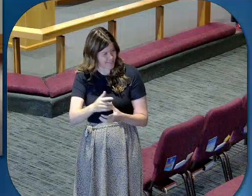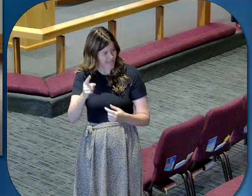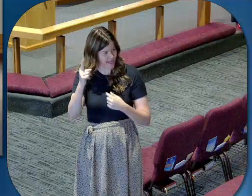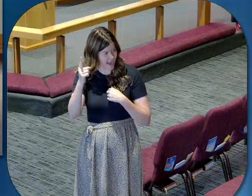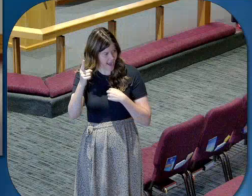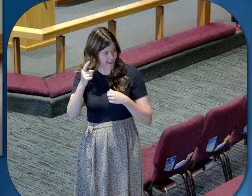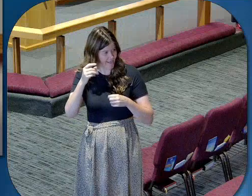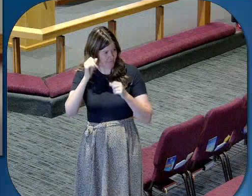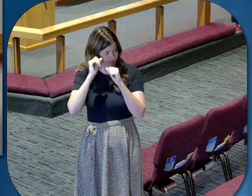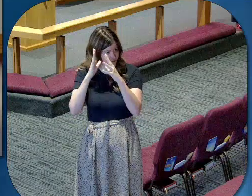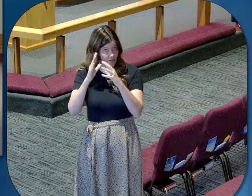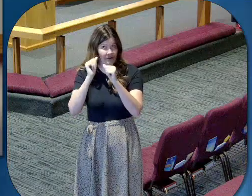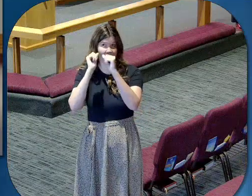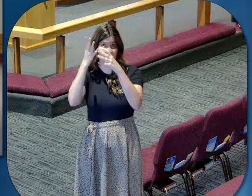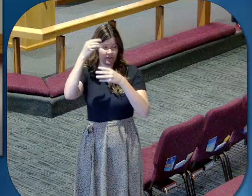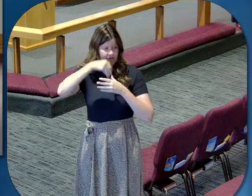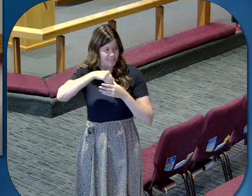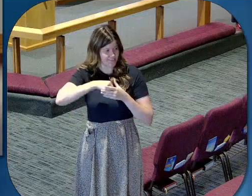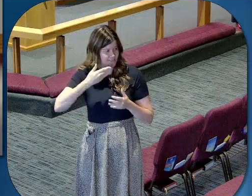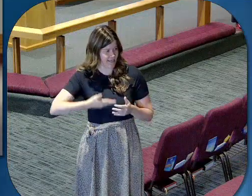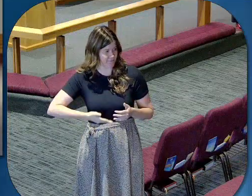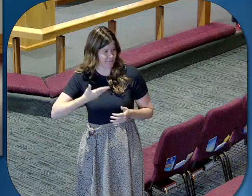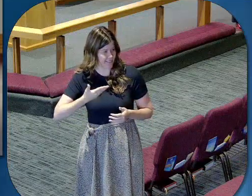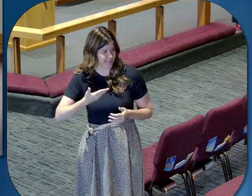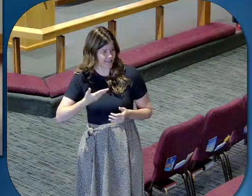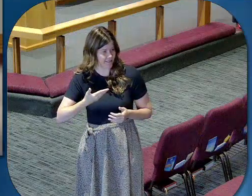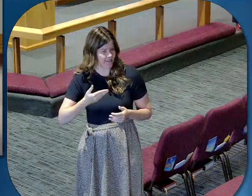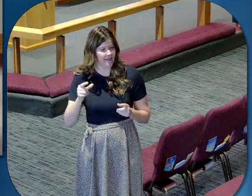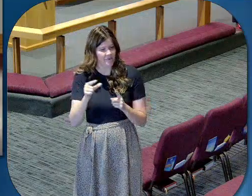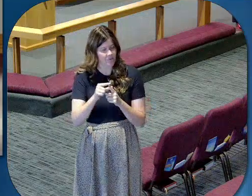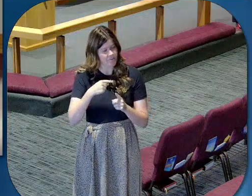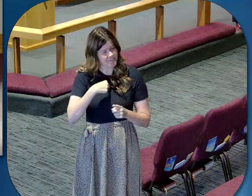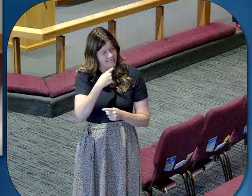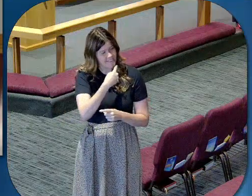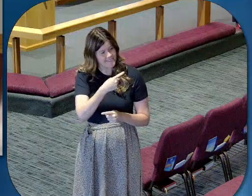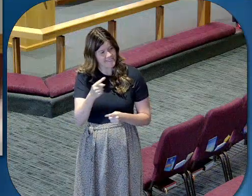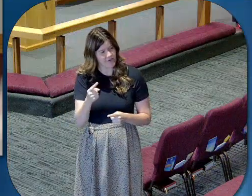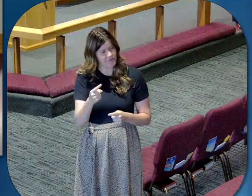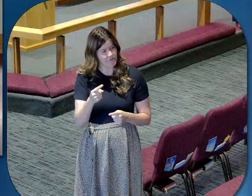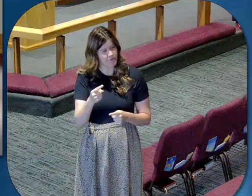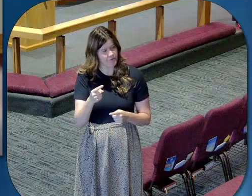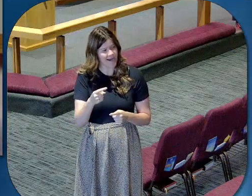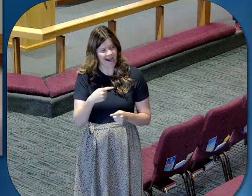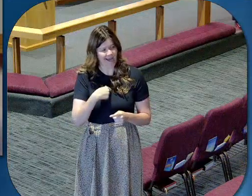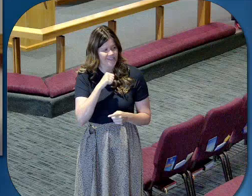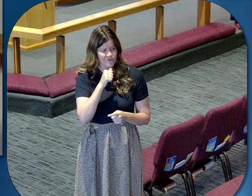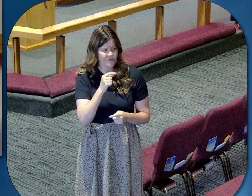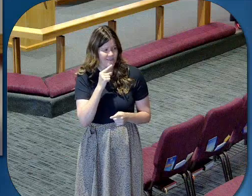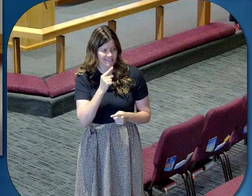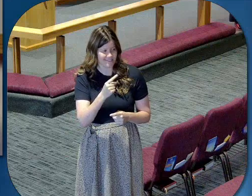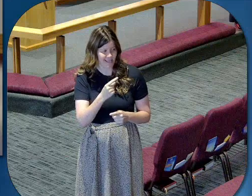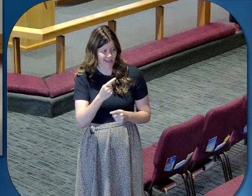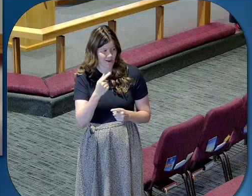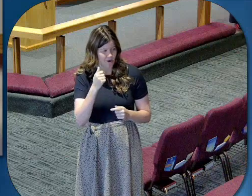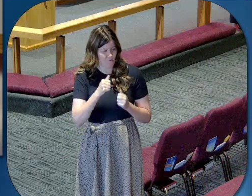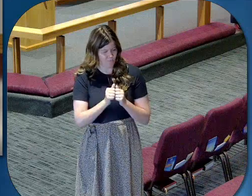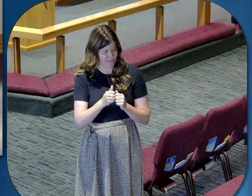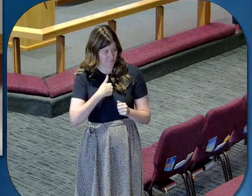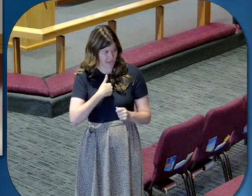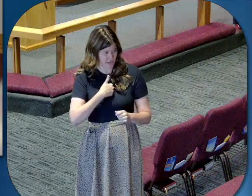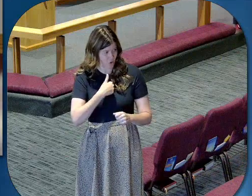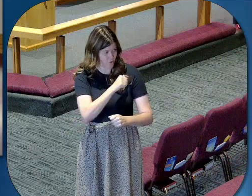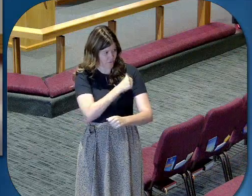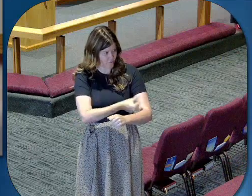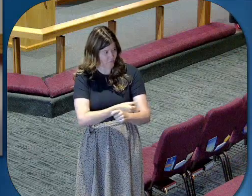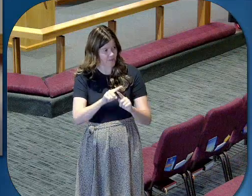the Father is in me? The words that I say to you, I do not speak on my own authority, but the Father